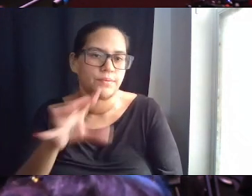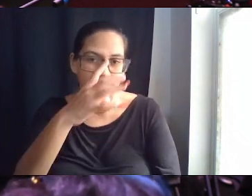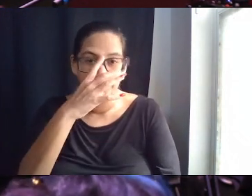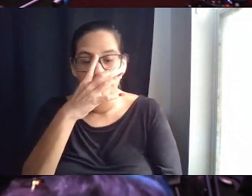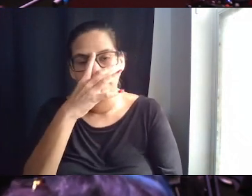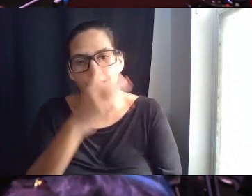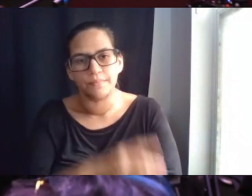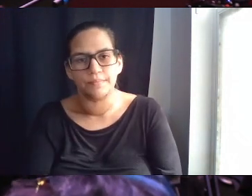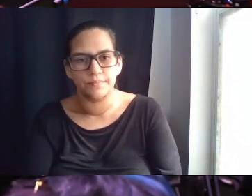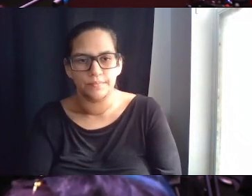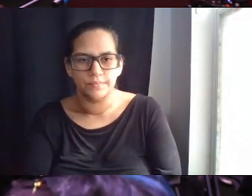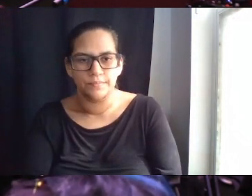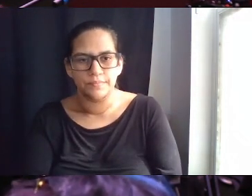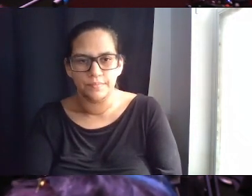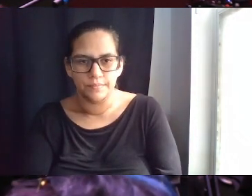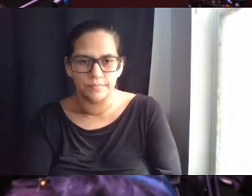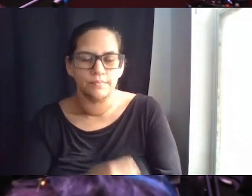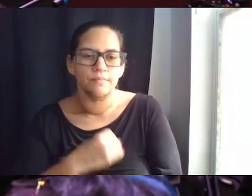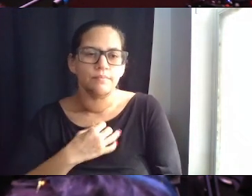And inhale